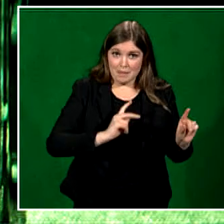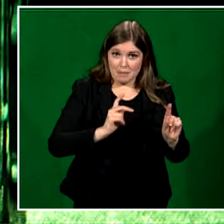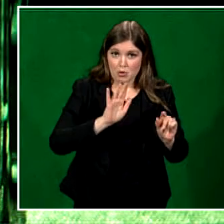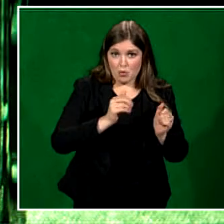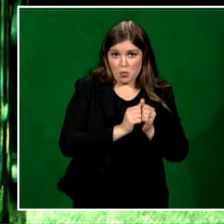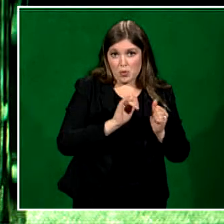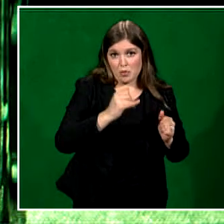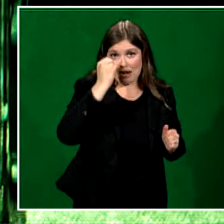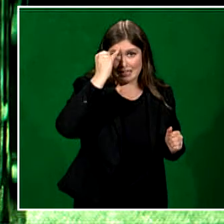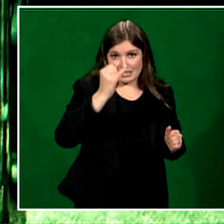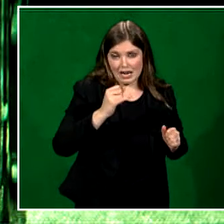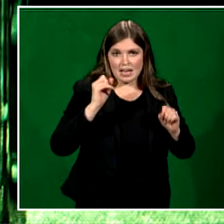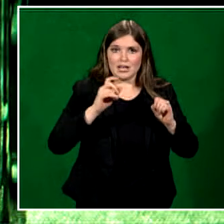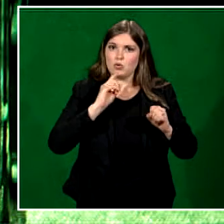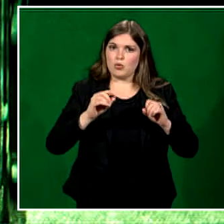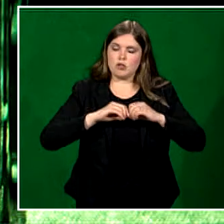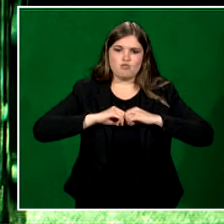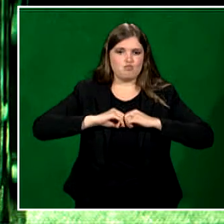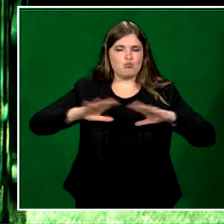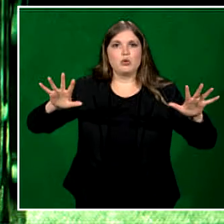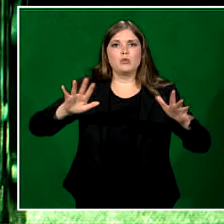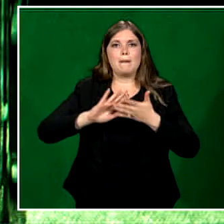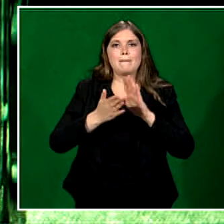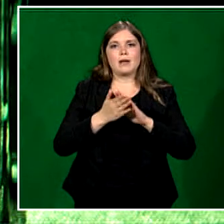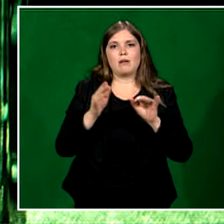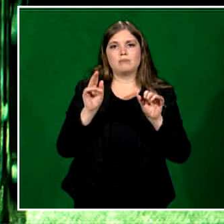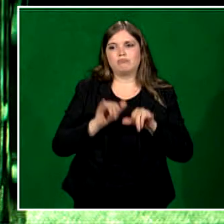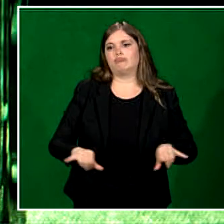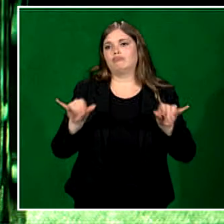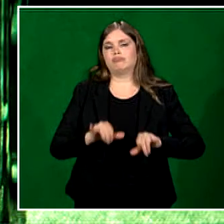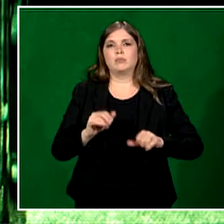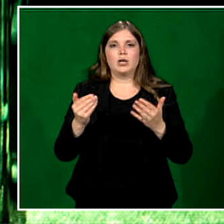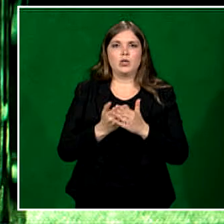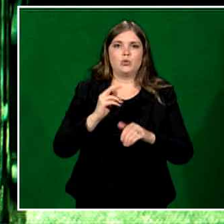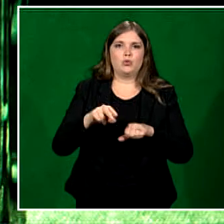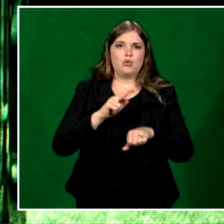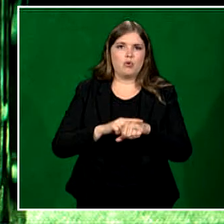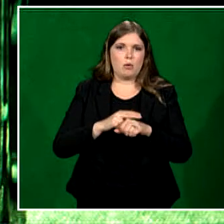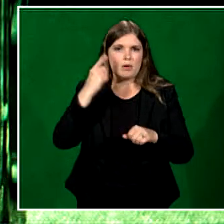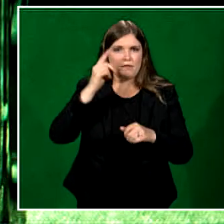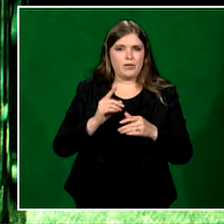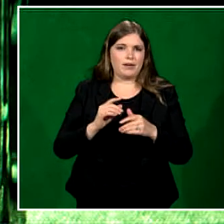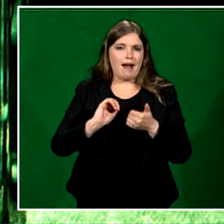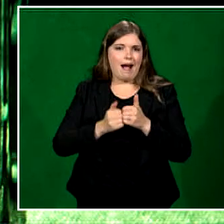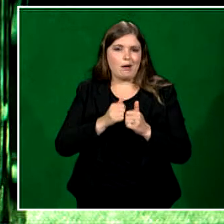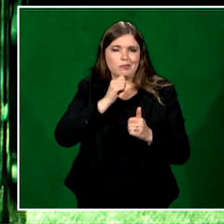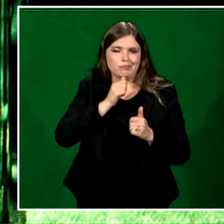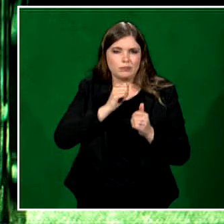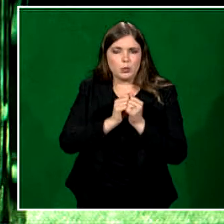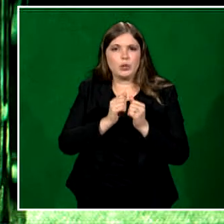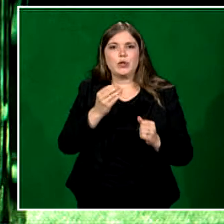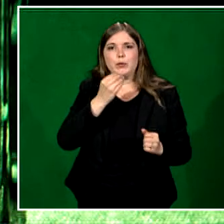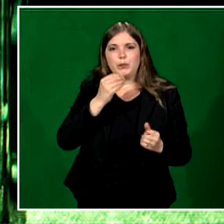off and become a new normal for dealing with food waste on this type of scale. So thank you very